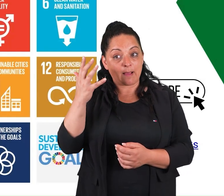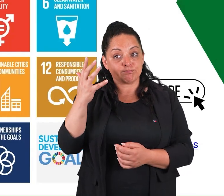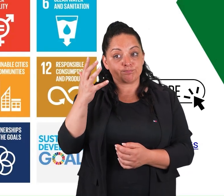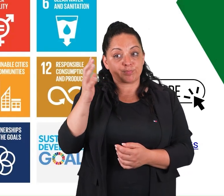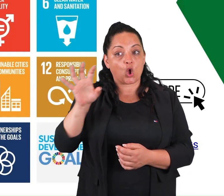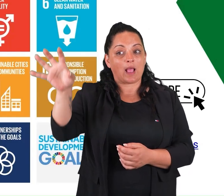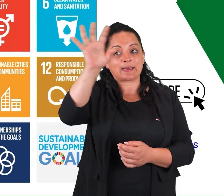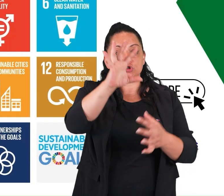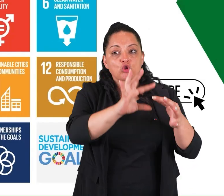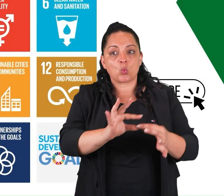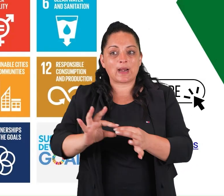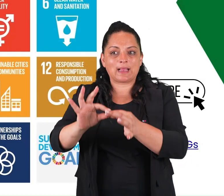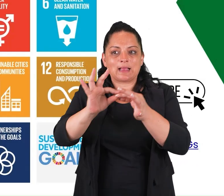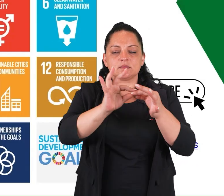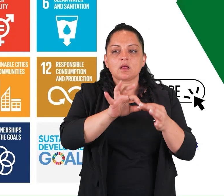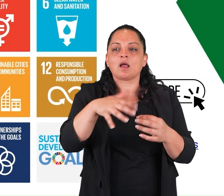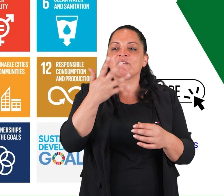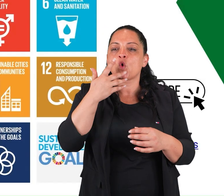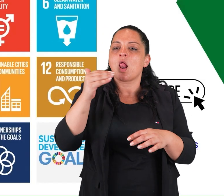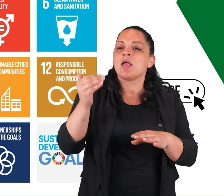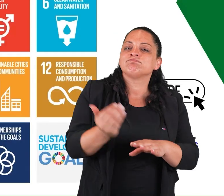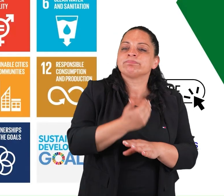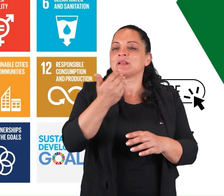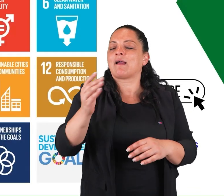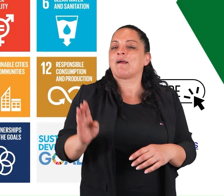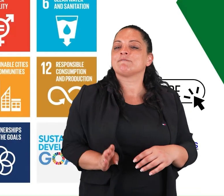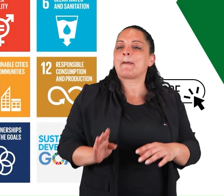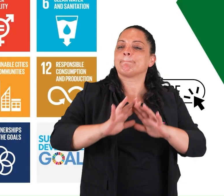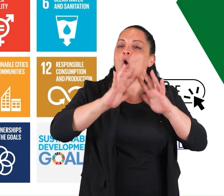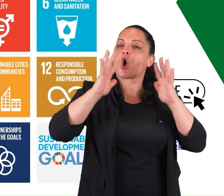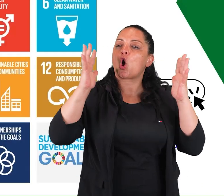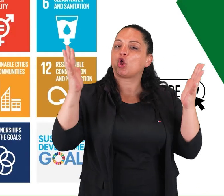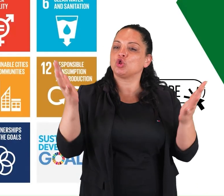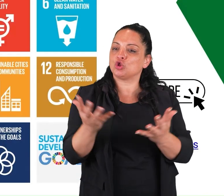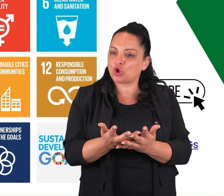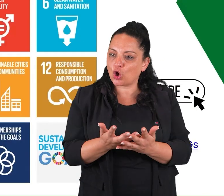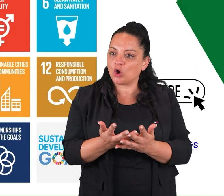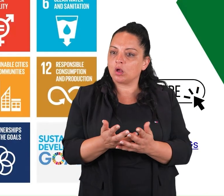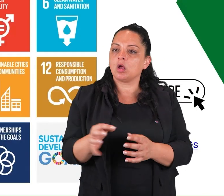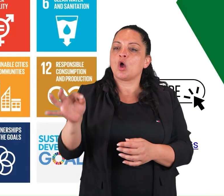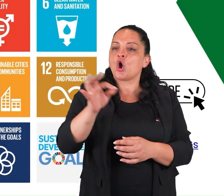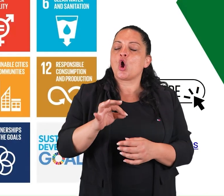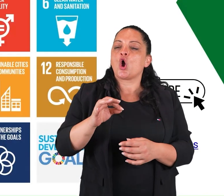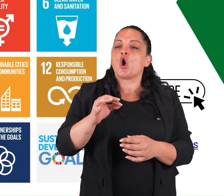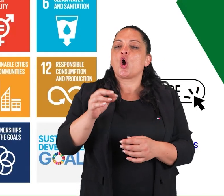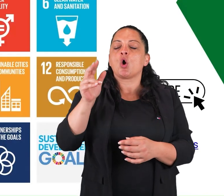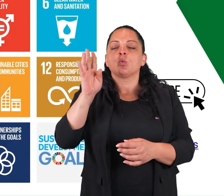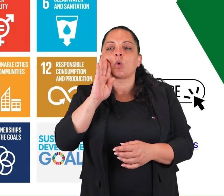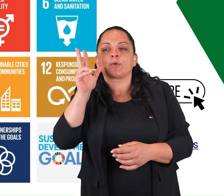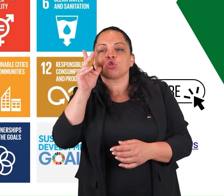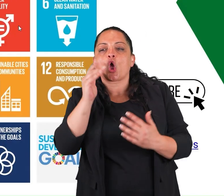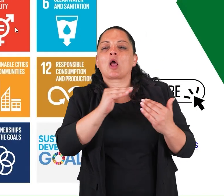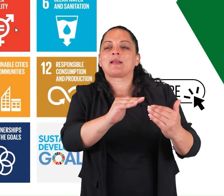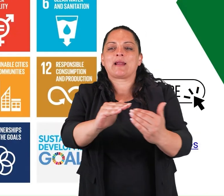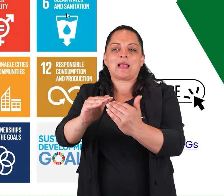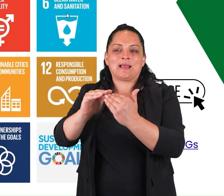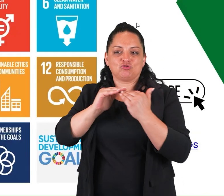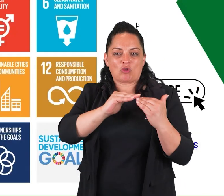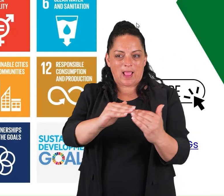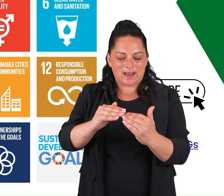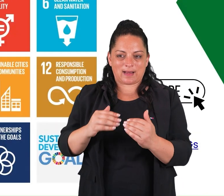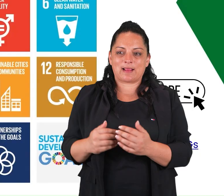the United Nations aims to address zero hunger, also life on land,